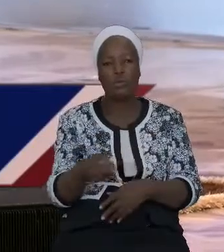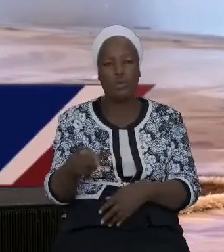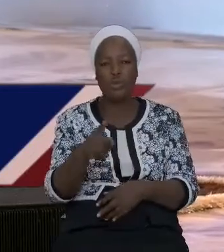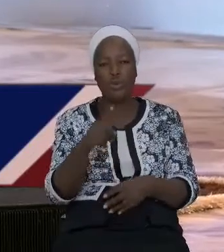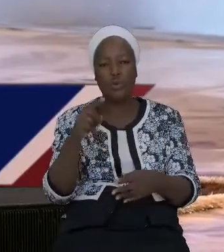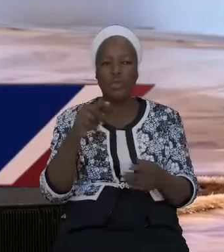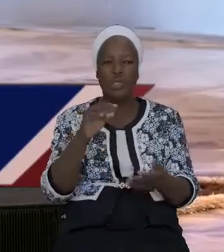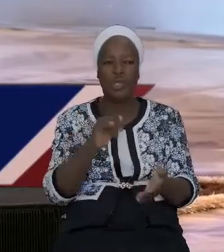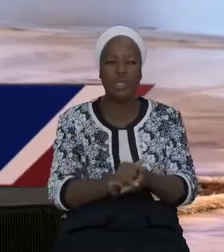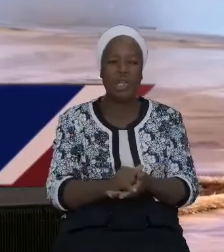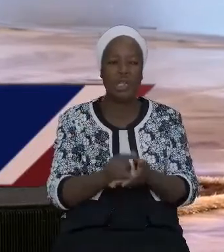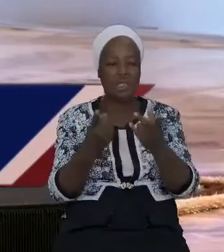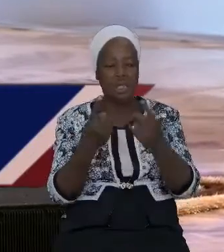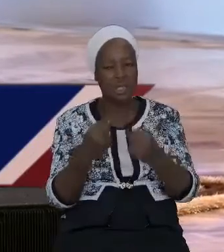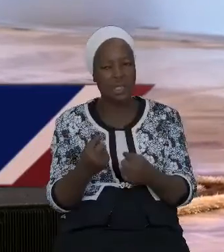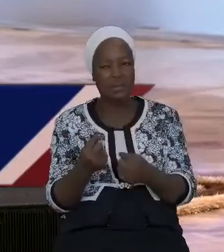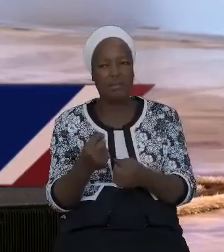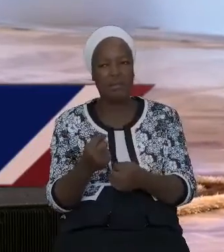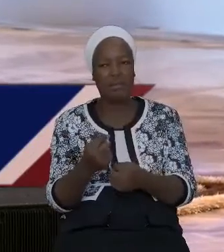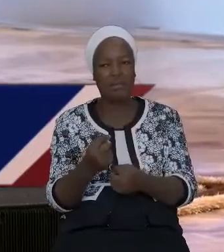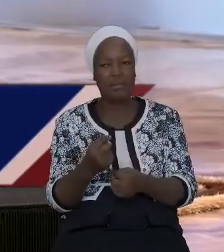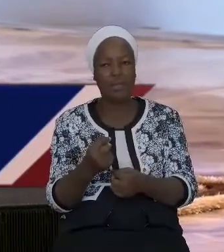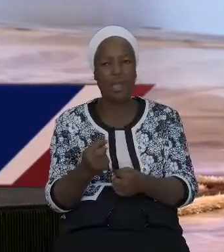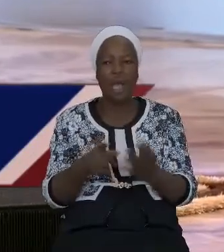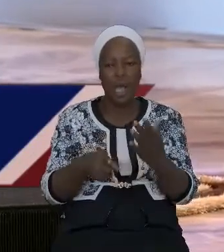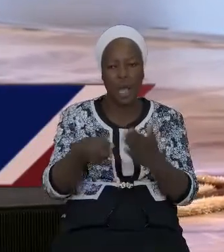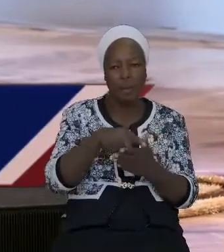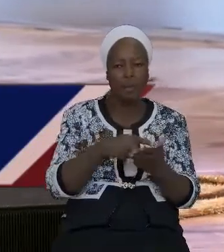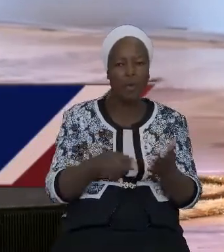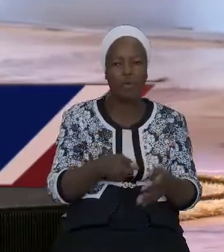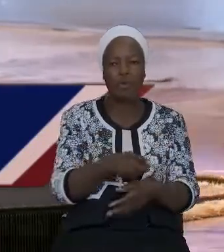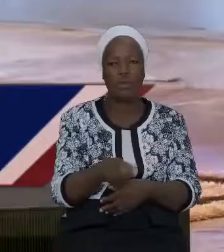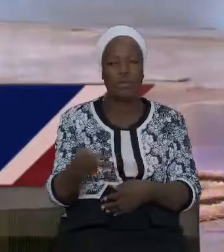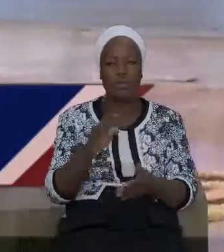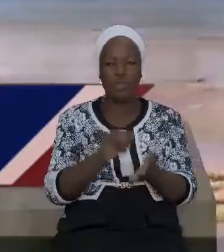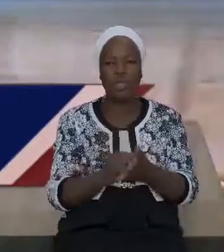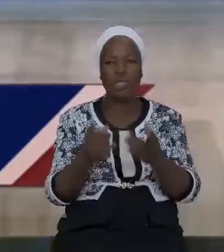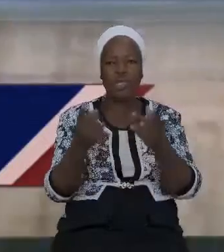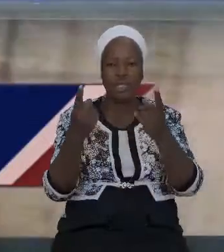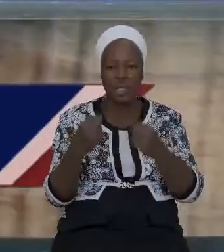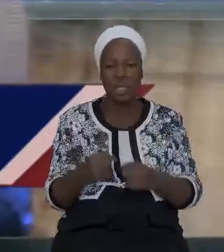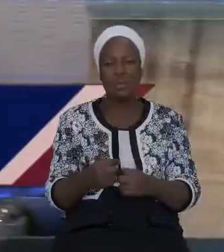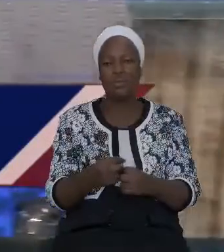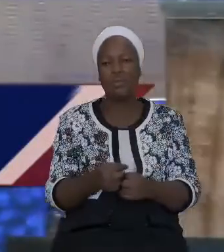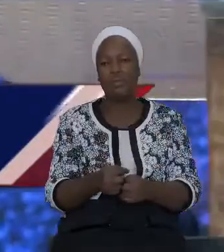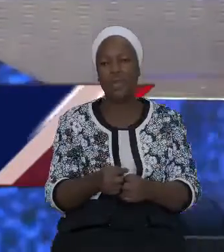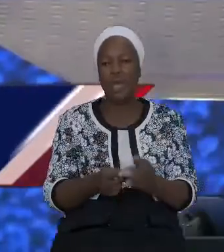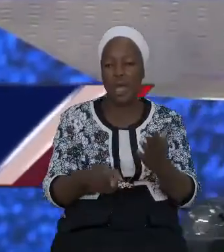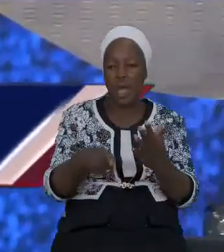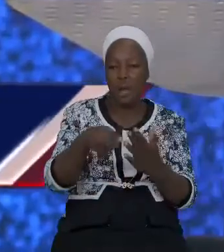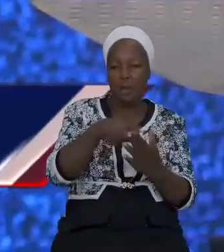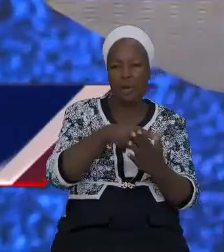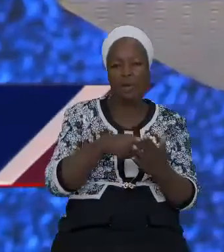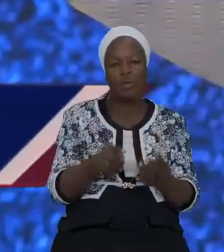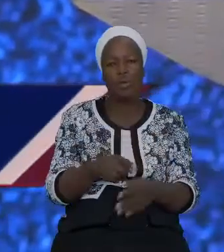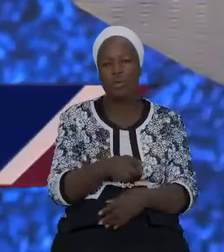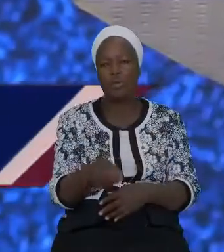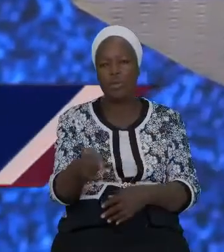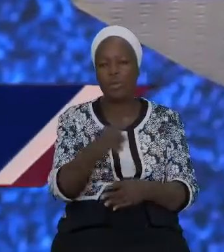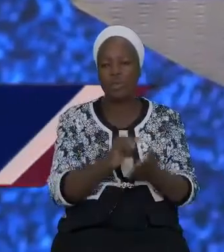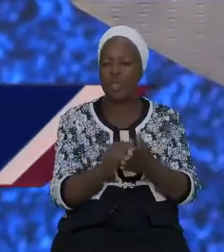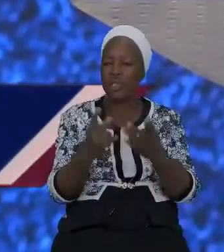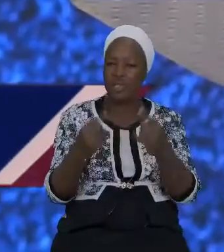among those that came. Among those that came. Among those